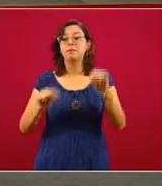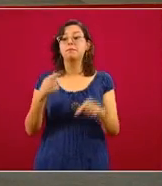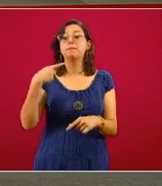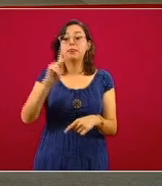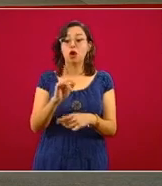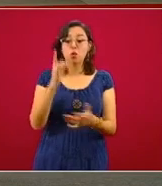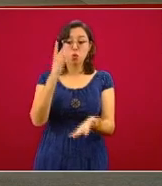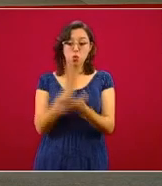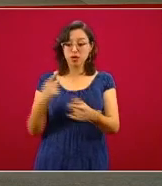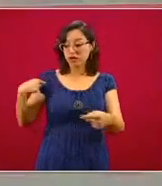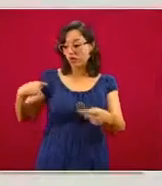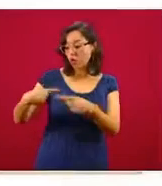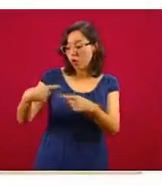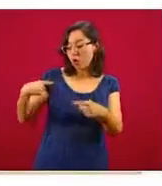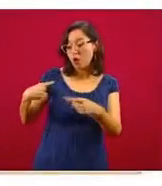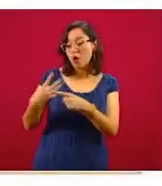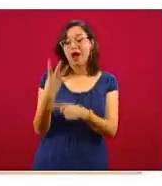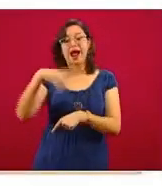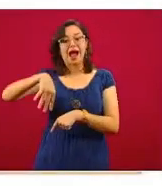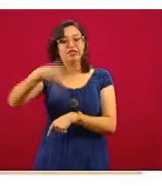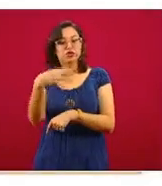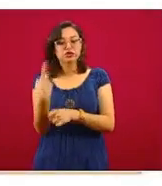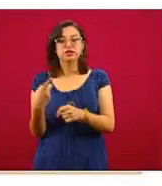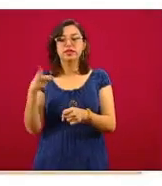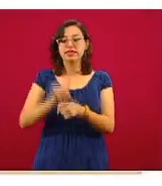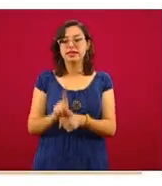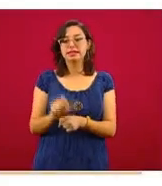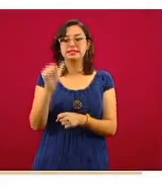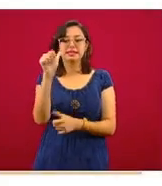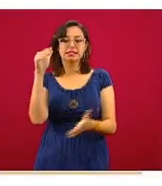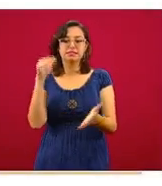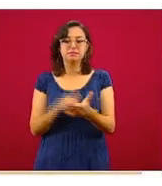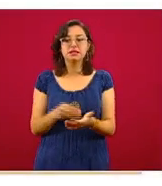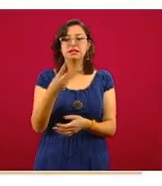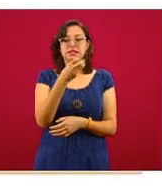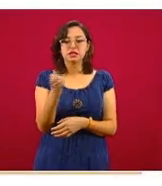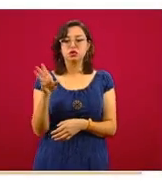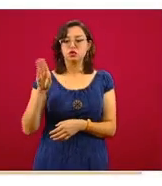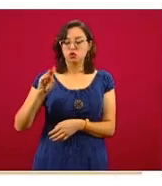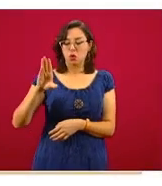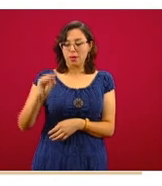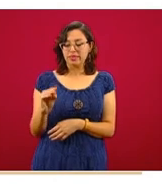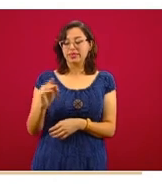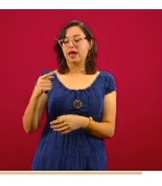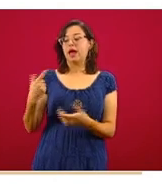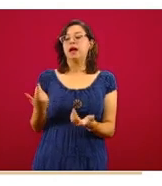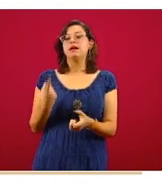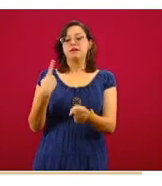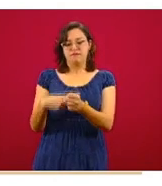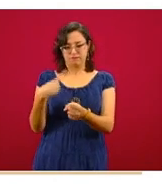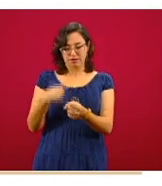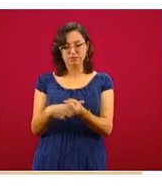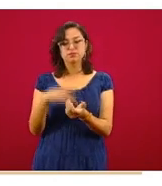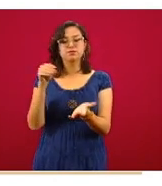Here we have a similar map, but now we are just focusing on the active pandemic. So this is